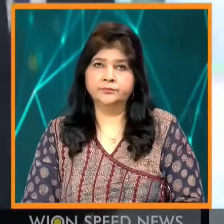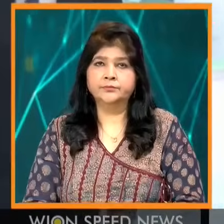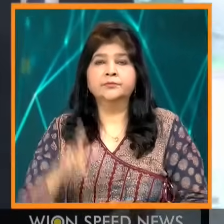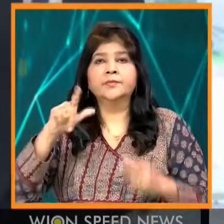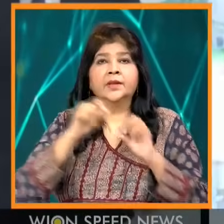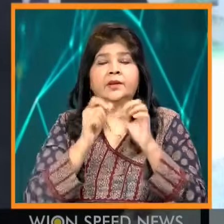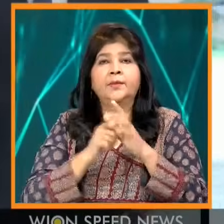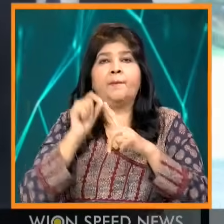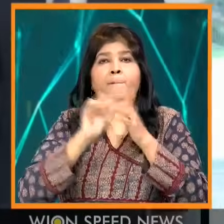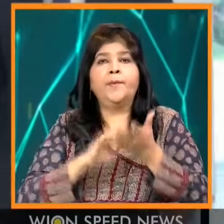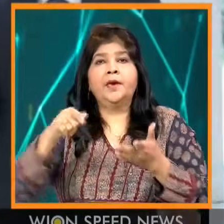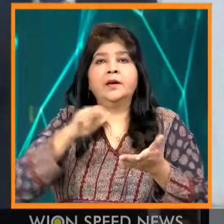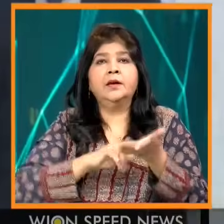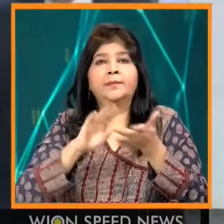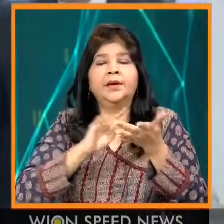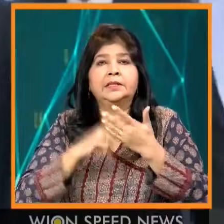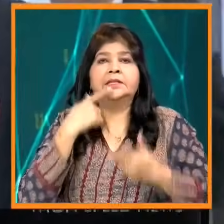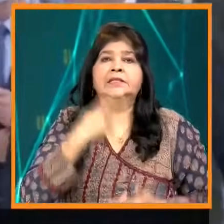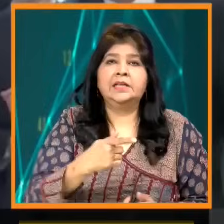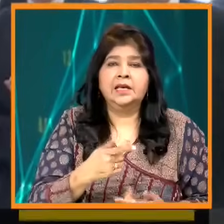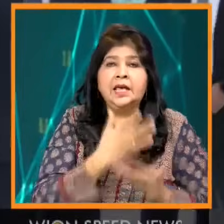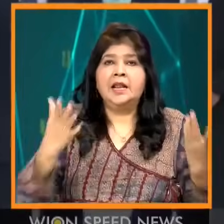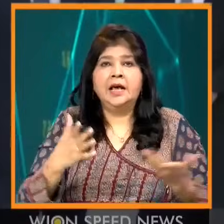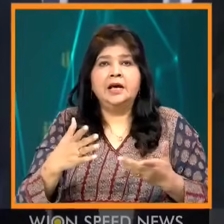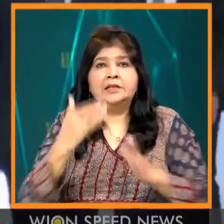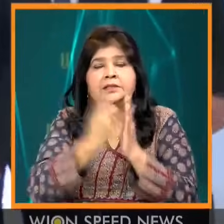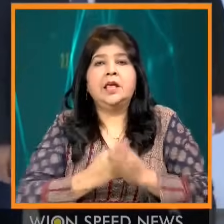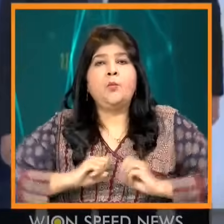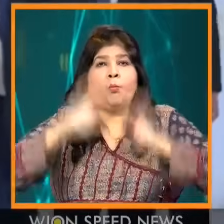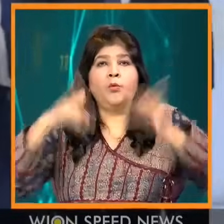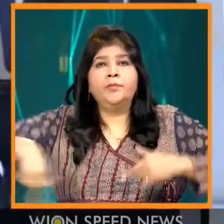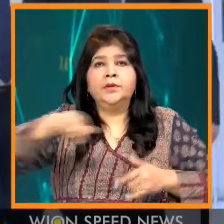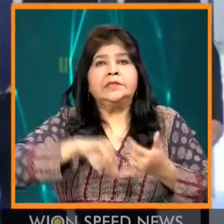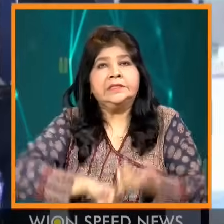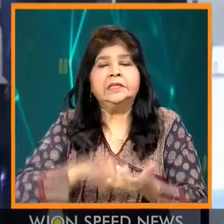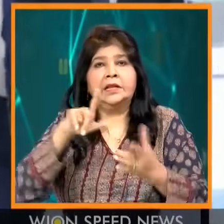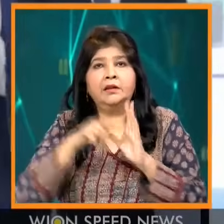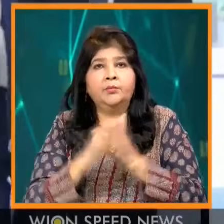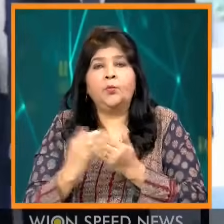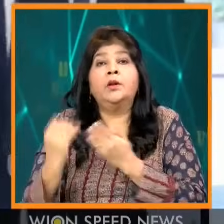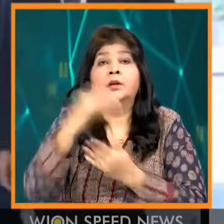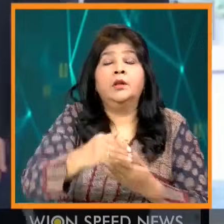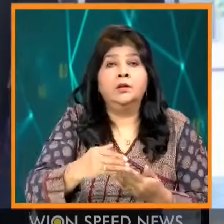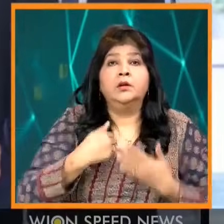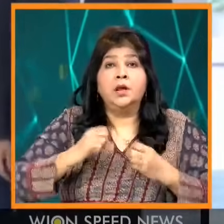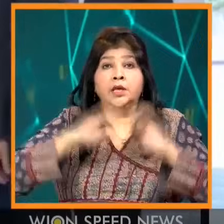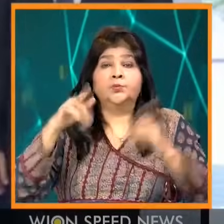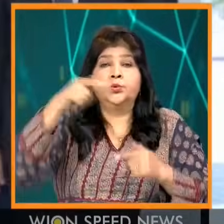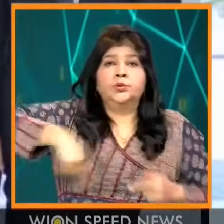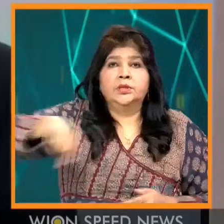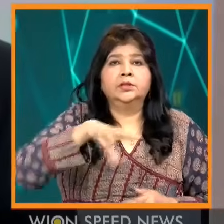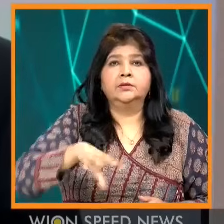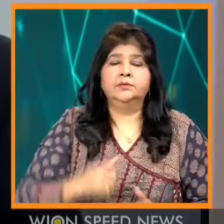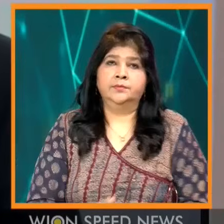Lebanon's Prime Minister Najib McCarthy said that any large-scale bombing in southern Lebanon would lead to a comprehensive explosion in the